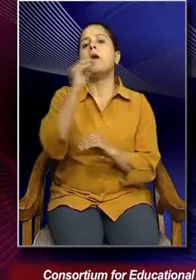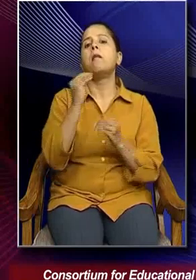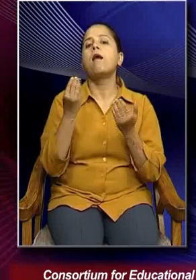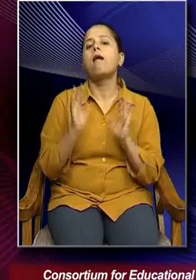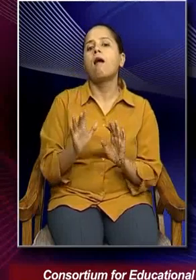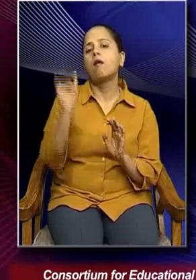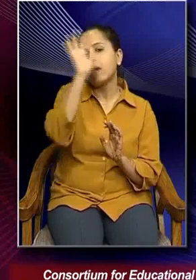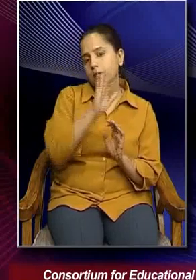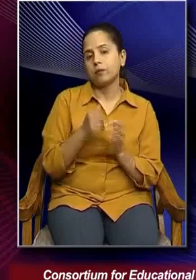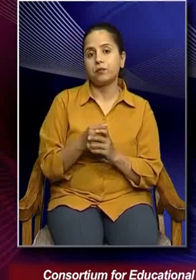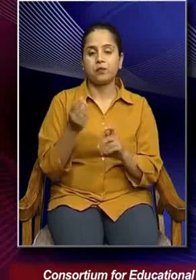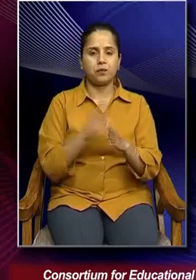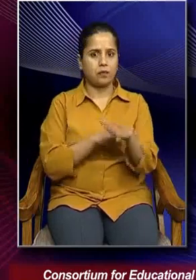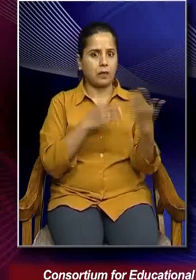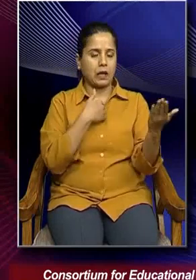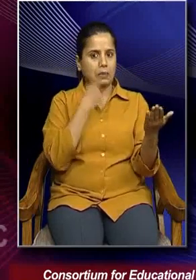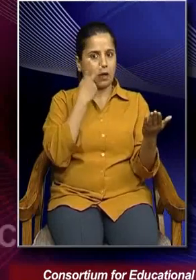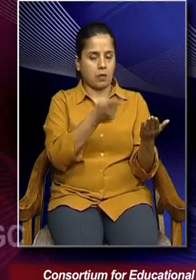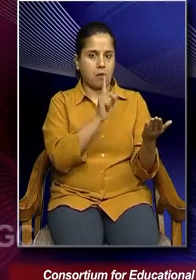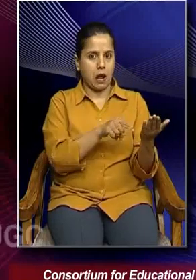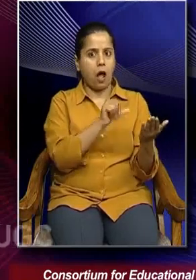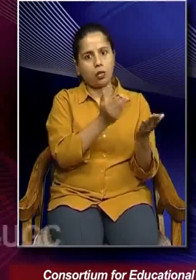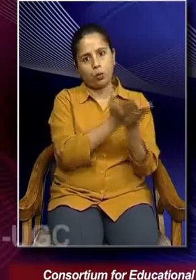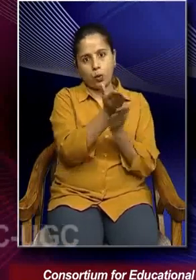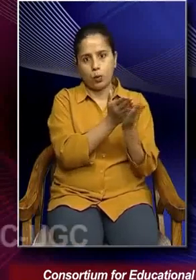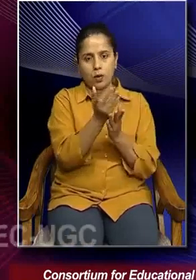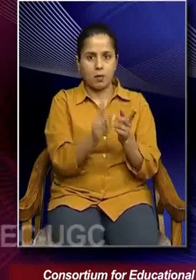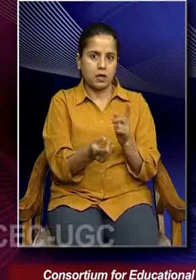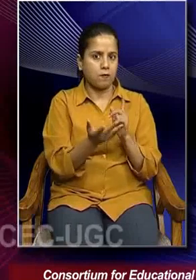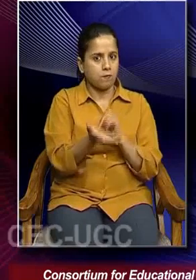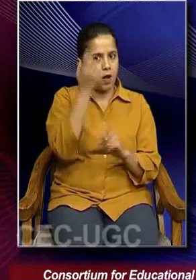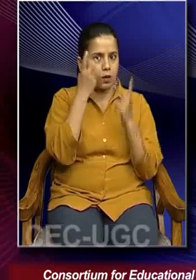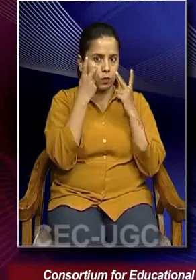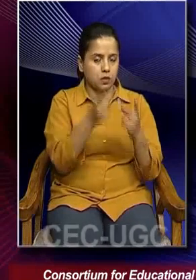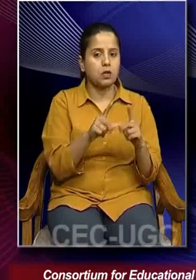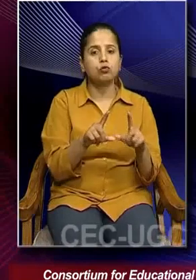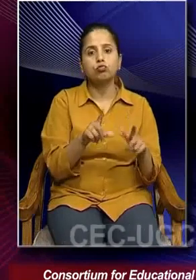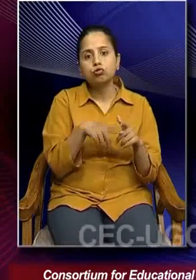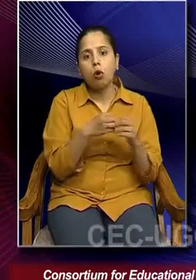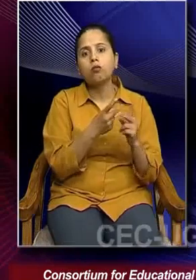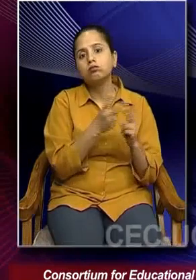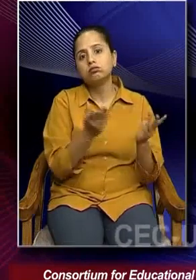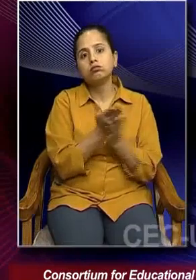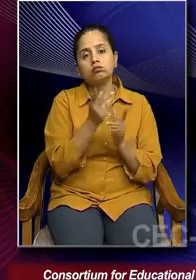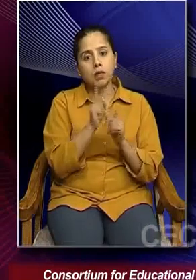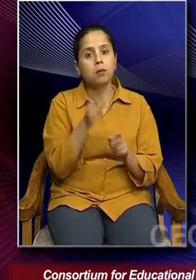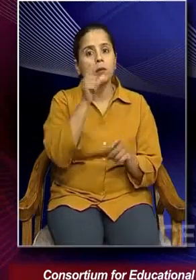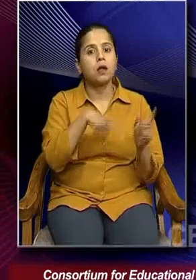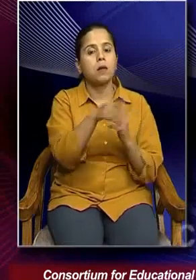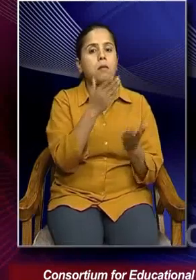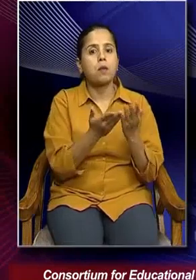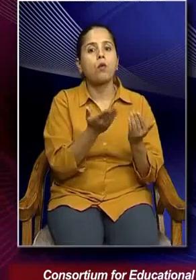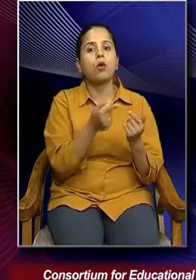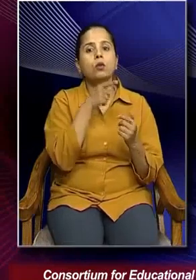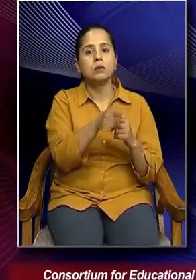So on the one hand, we have to find out alternative ways, alternative livelihood opportunities, so that people may come out